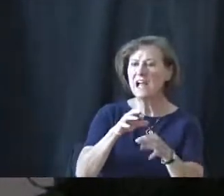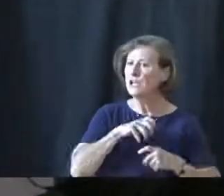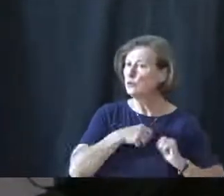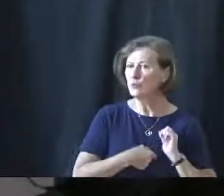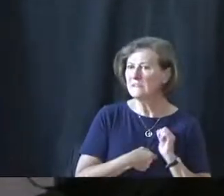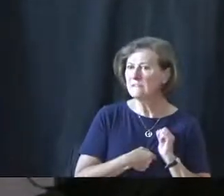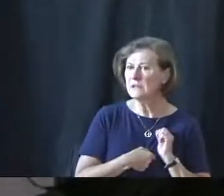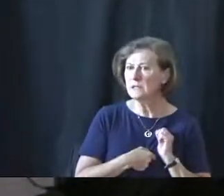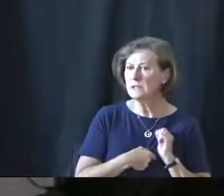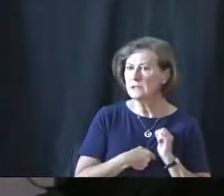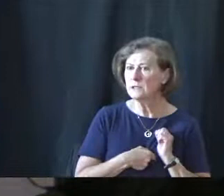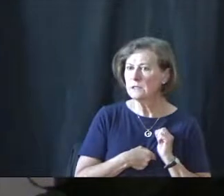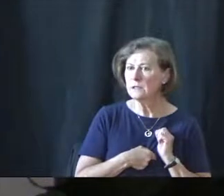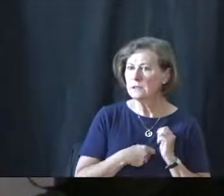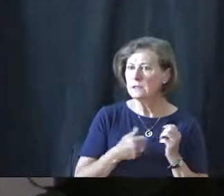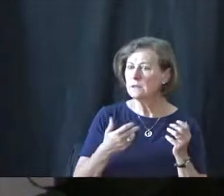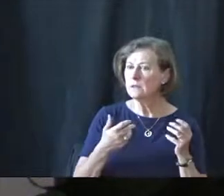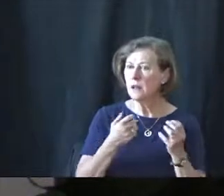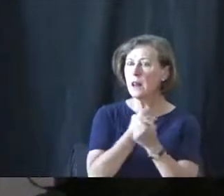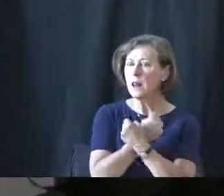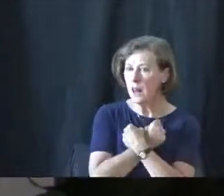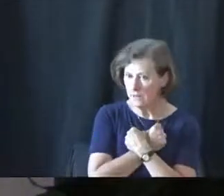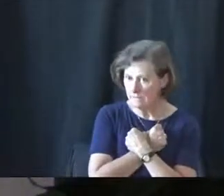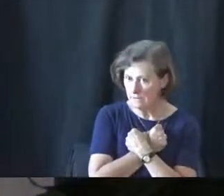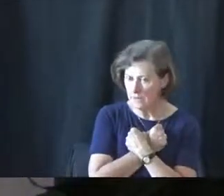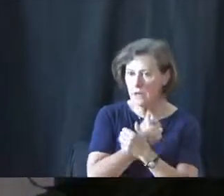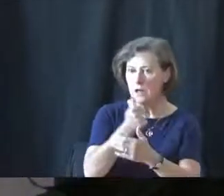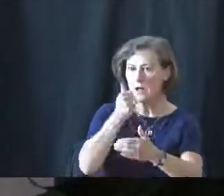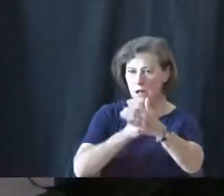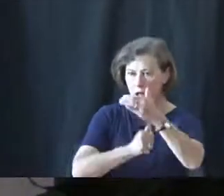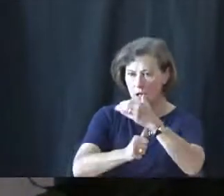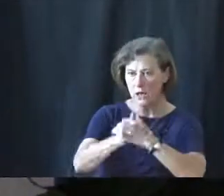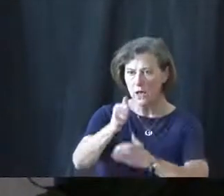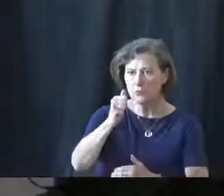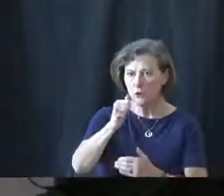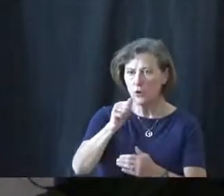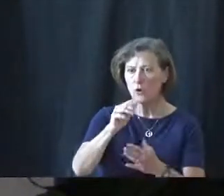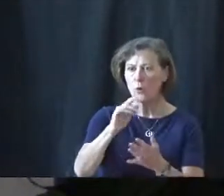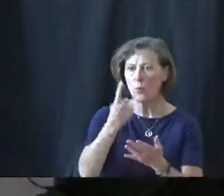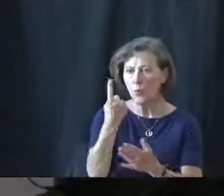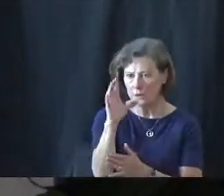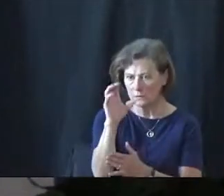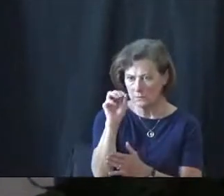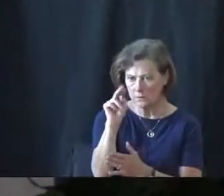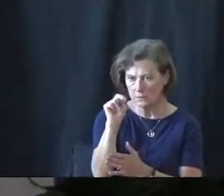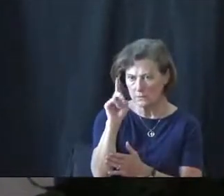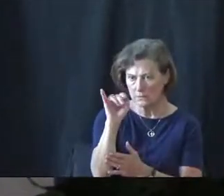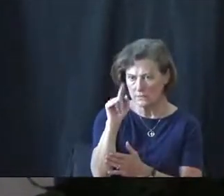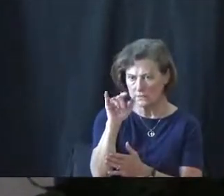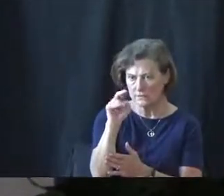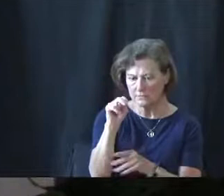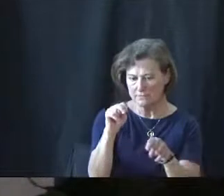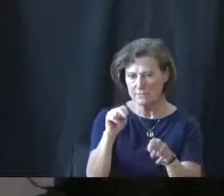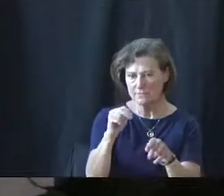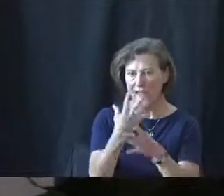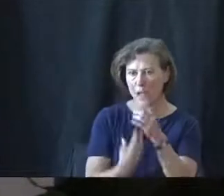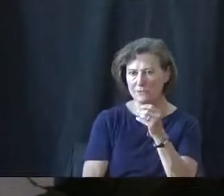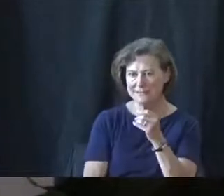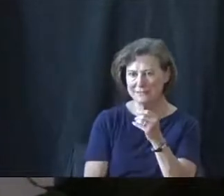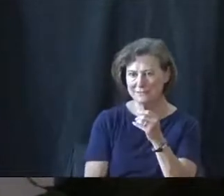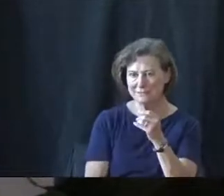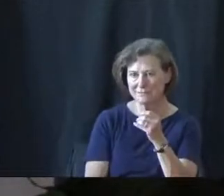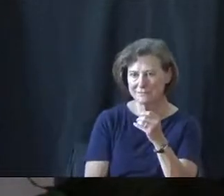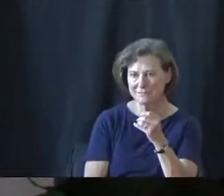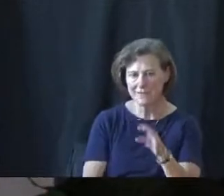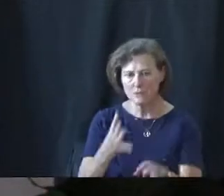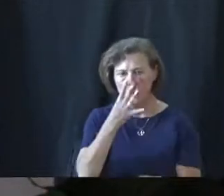as essentially love under the condition of absence. To ignore the absence of